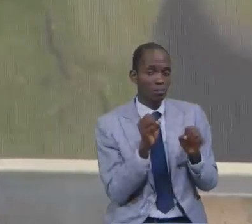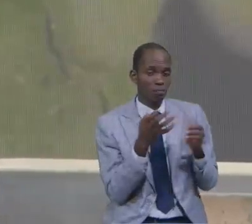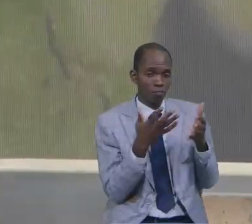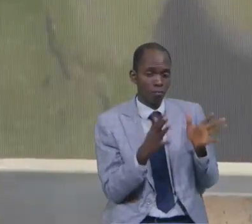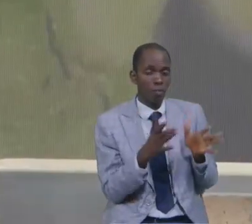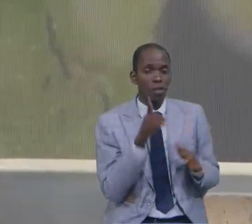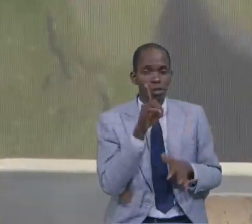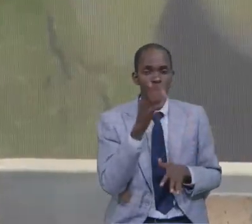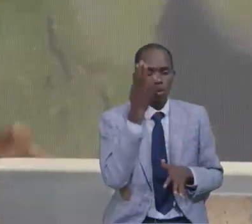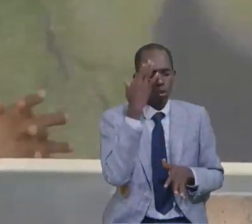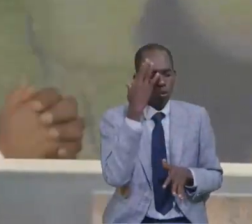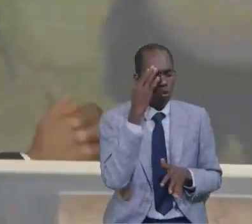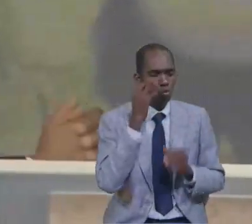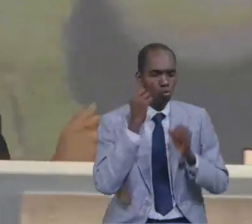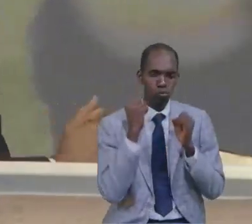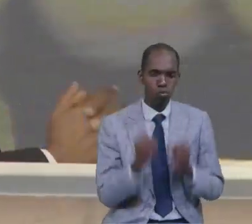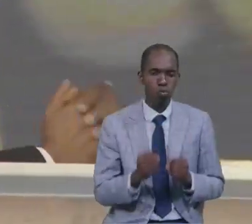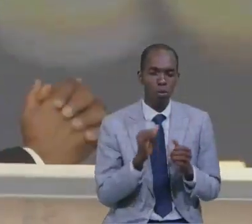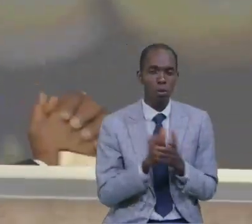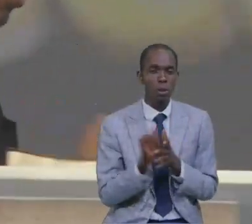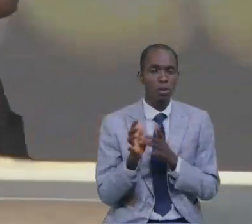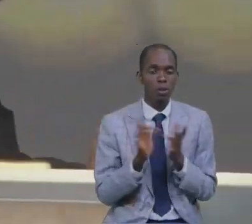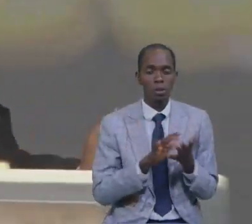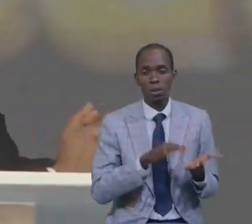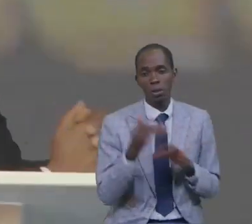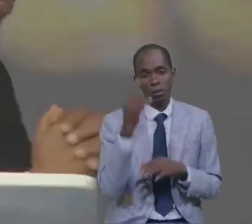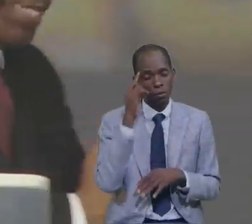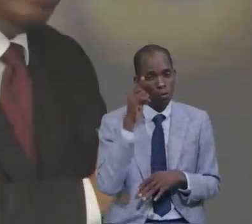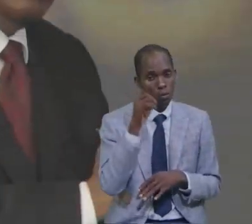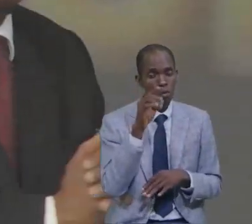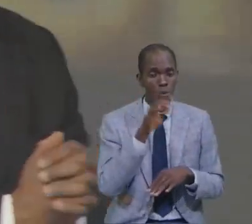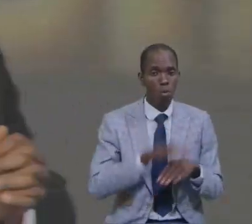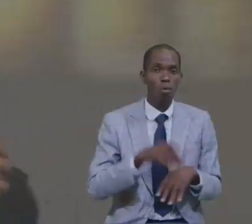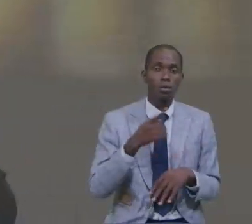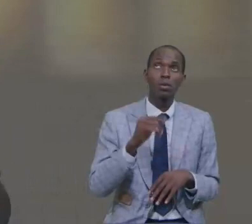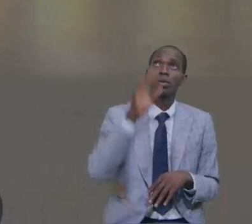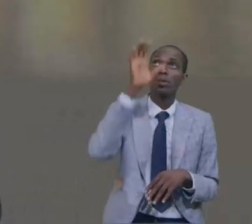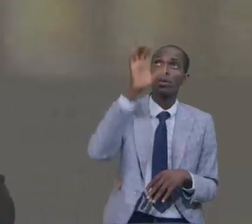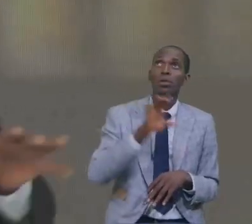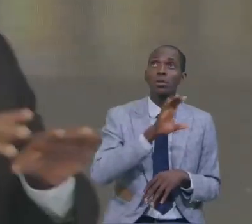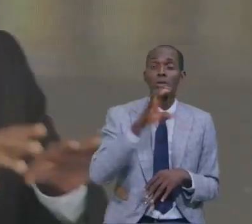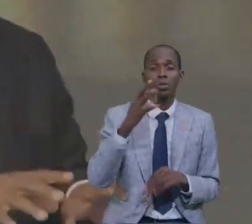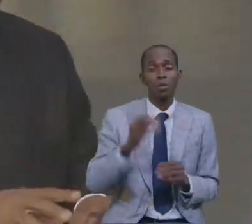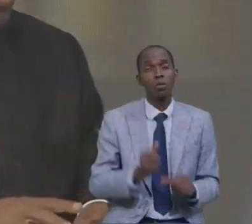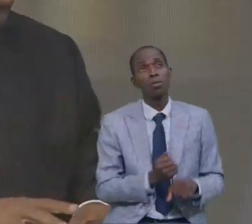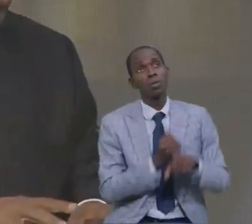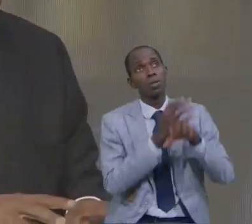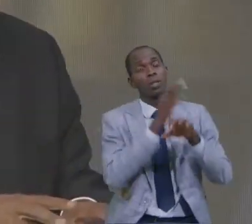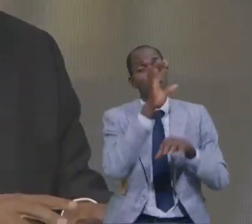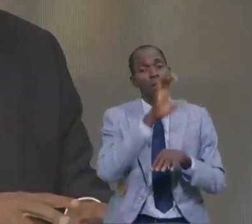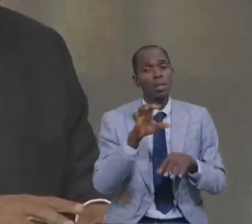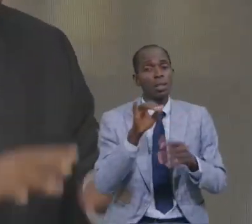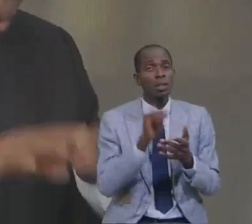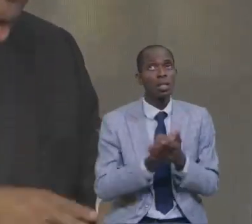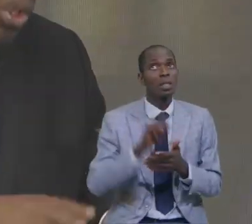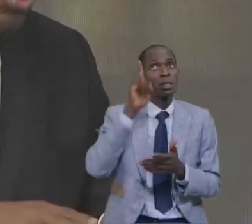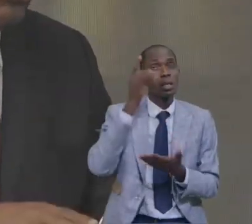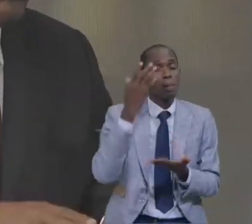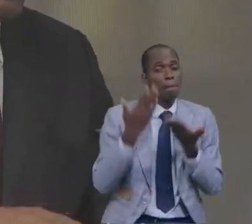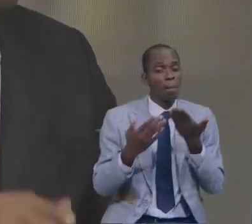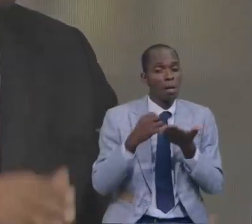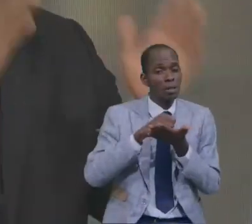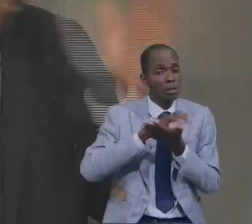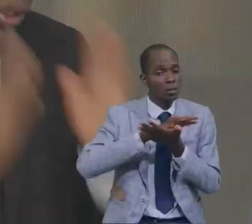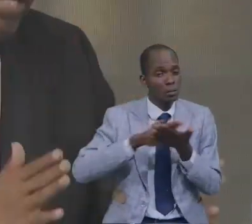sanctify you, and that God, the God of peace, desires and he wants